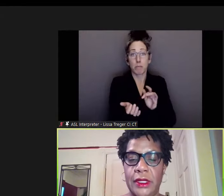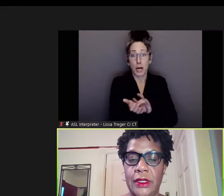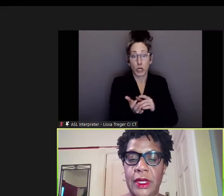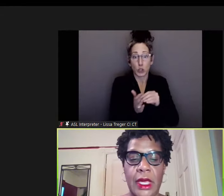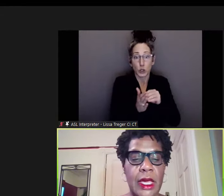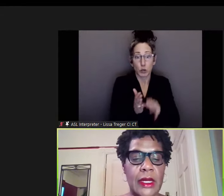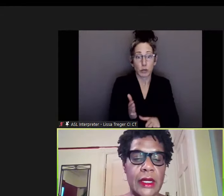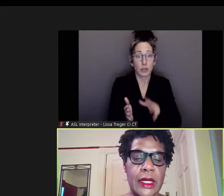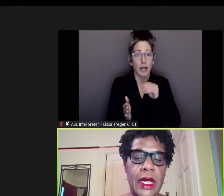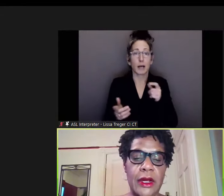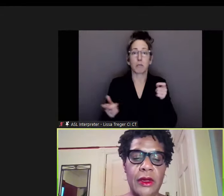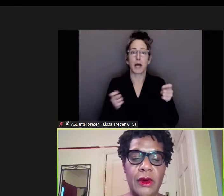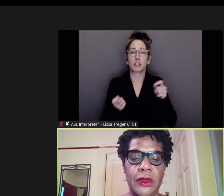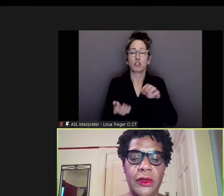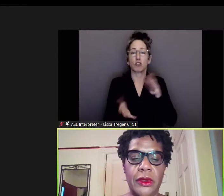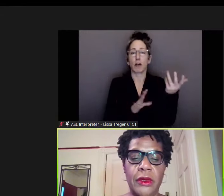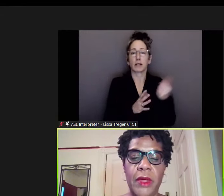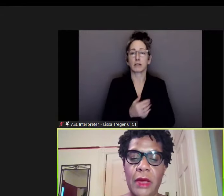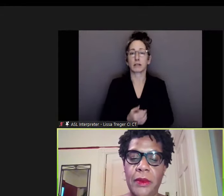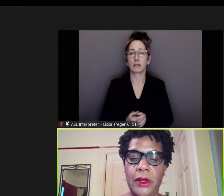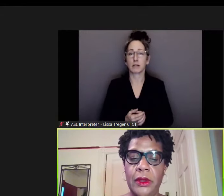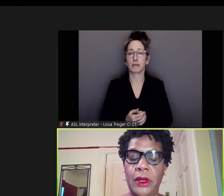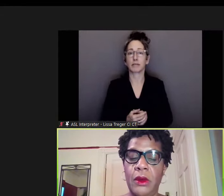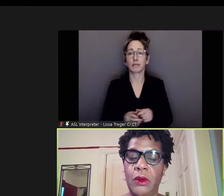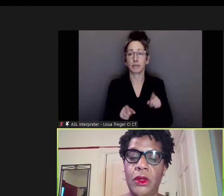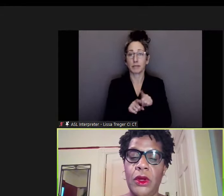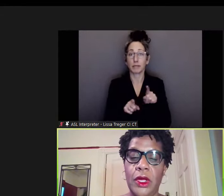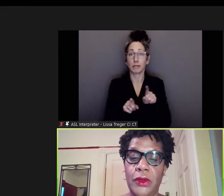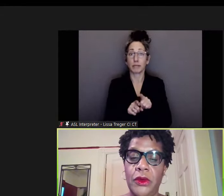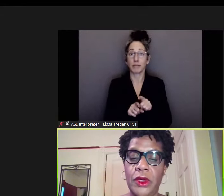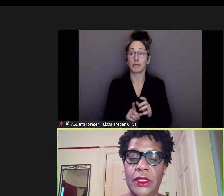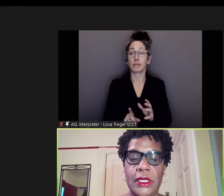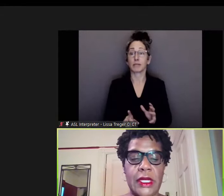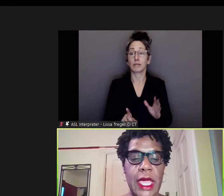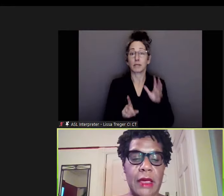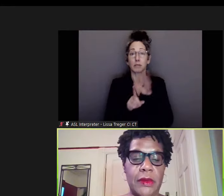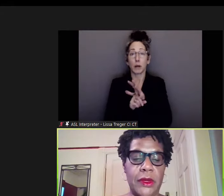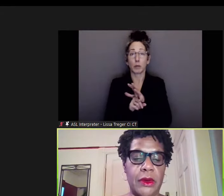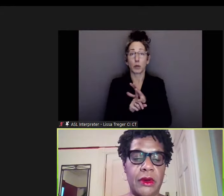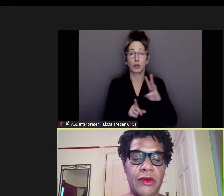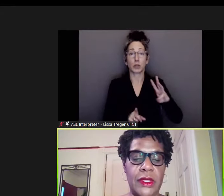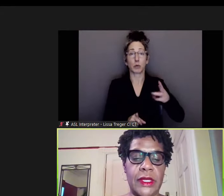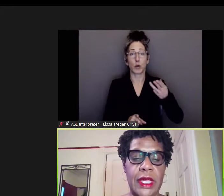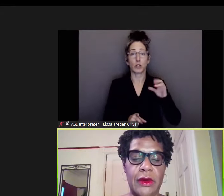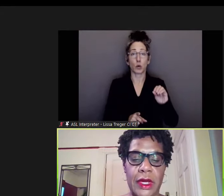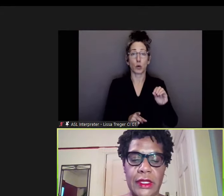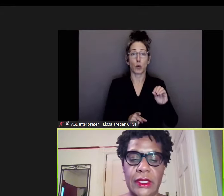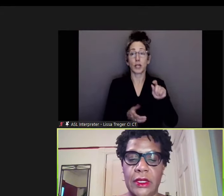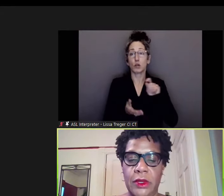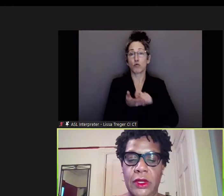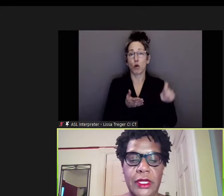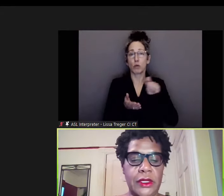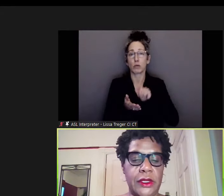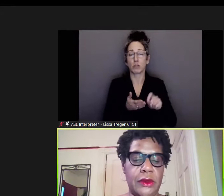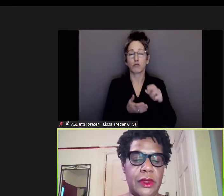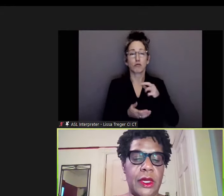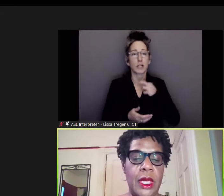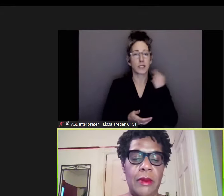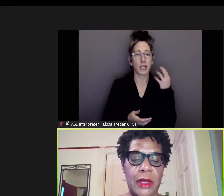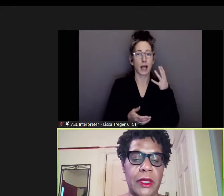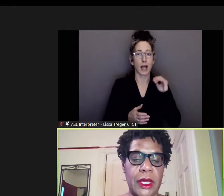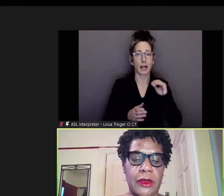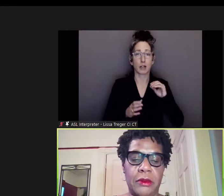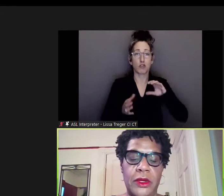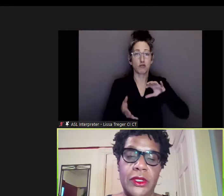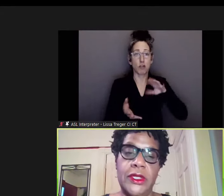managing crises. Dr. Heyer co-authored a popular World Health Organization handbook on risk and crisis communication